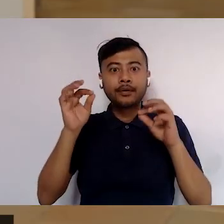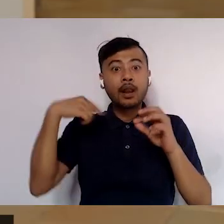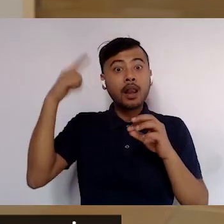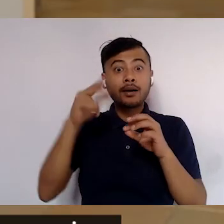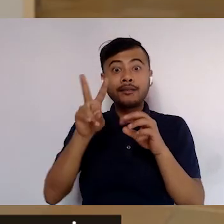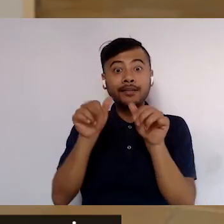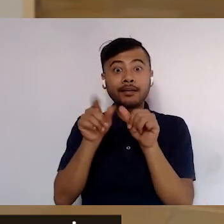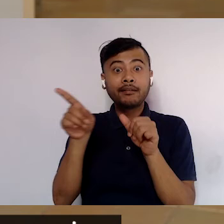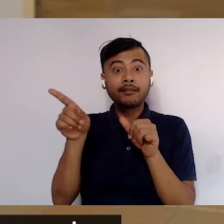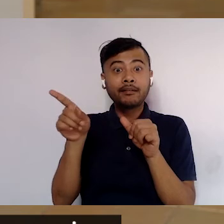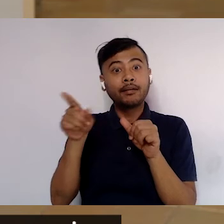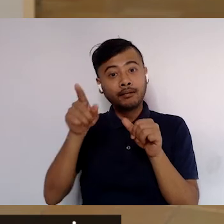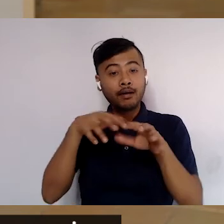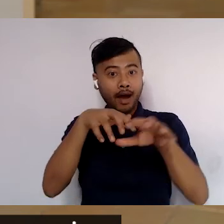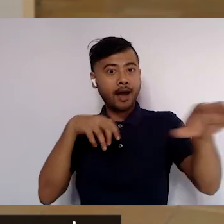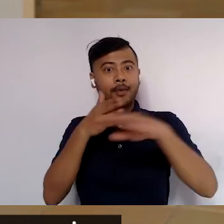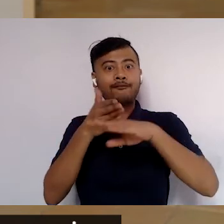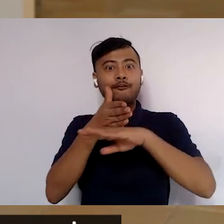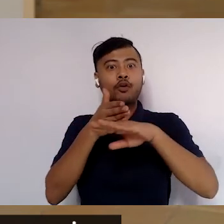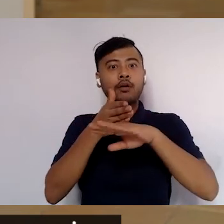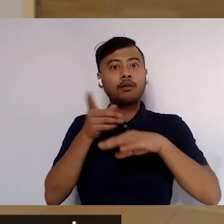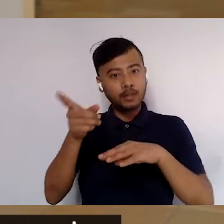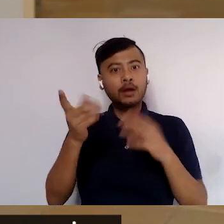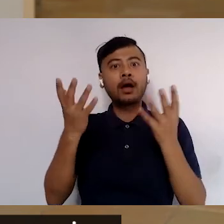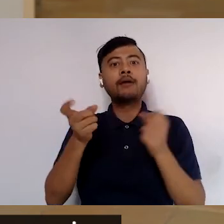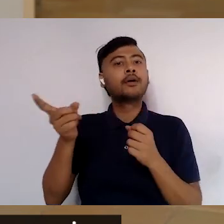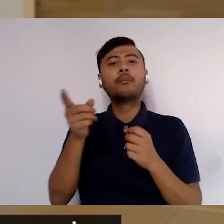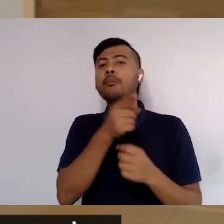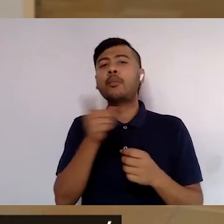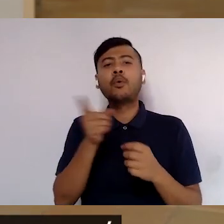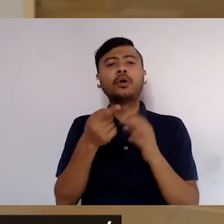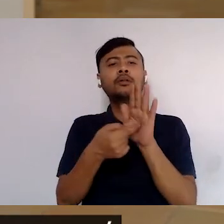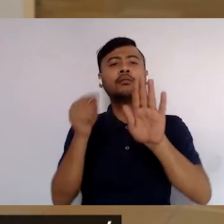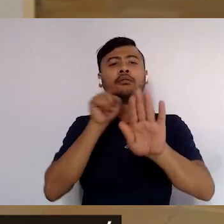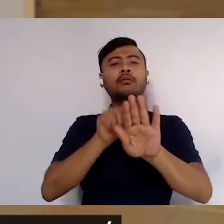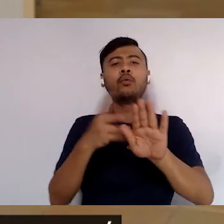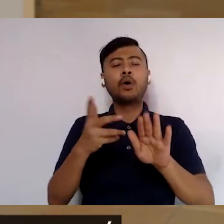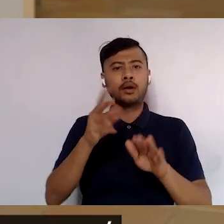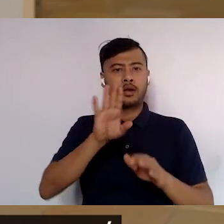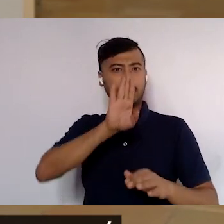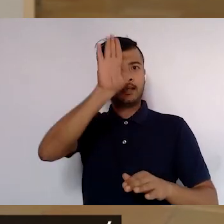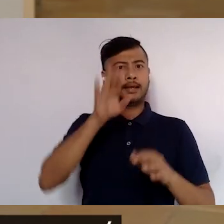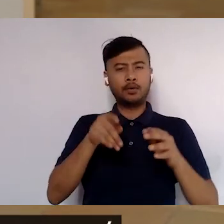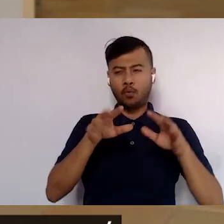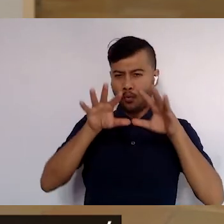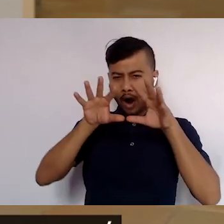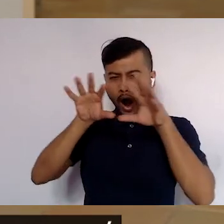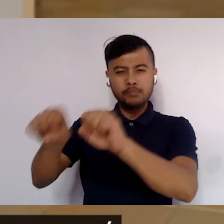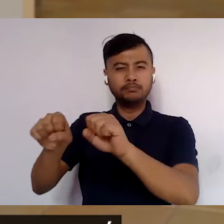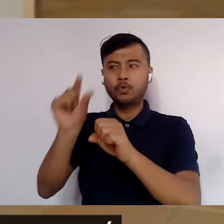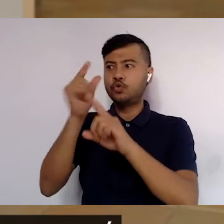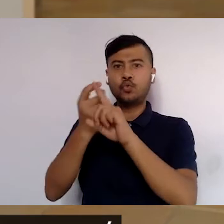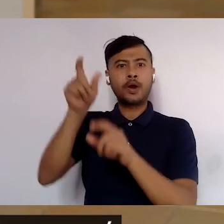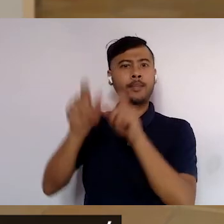V&A, represent the hoped-for annihilation of Tipu Sultan's enemies, the Westerners that he sometimes referred to as